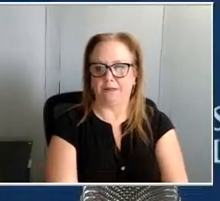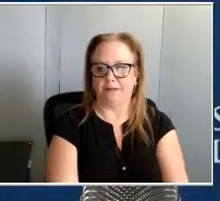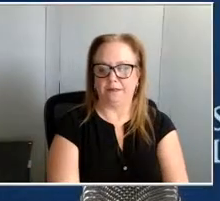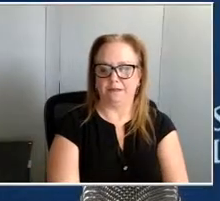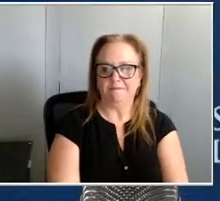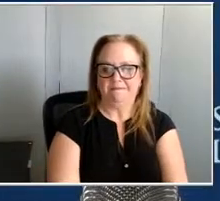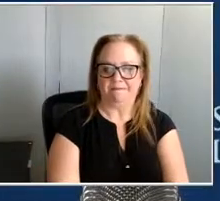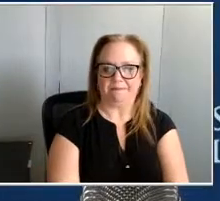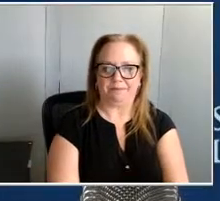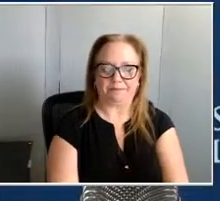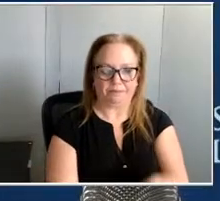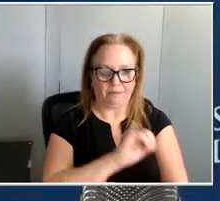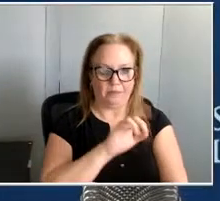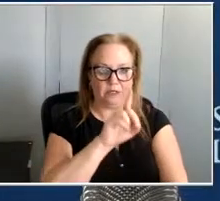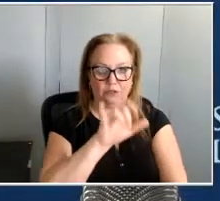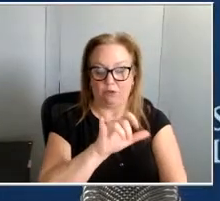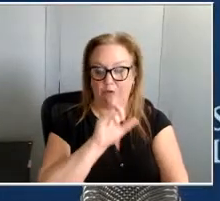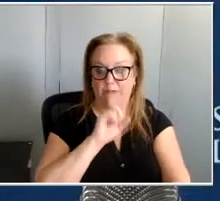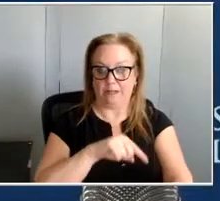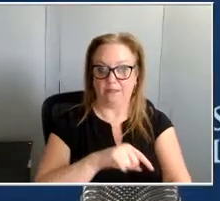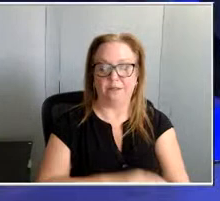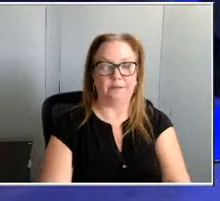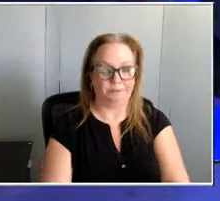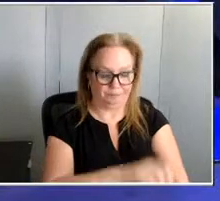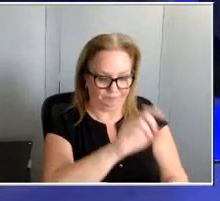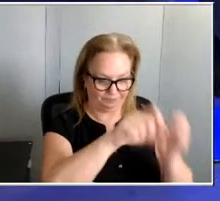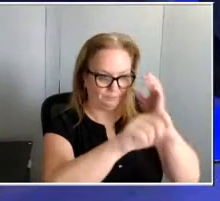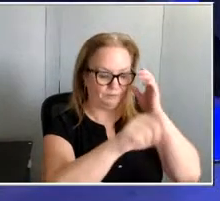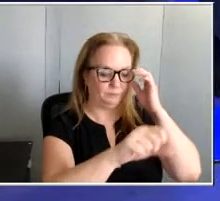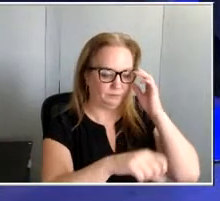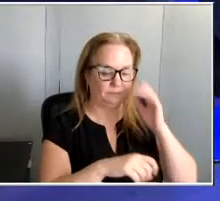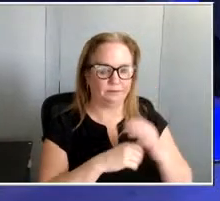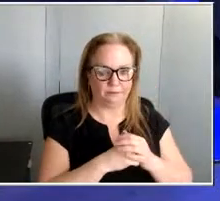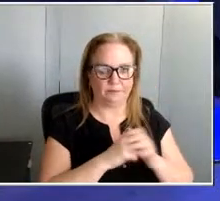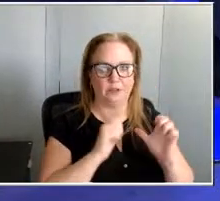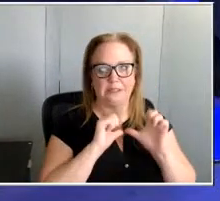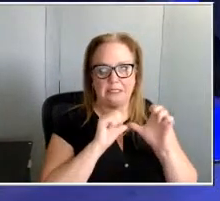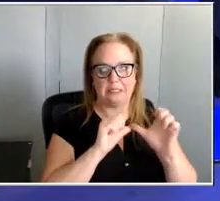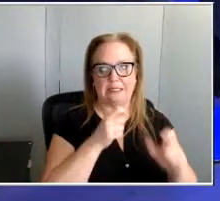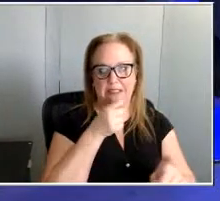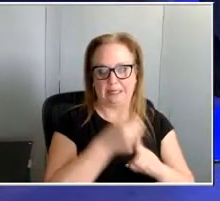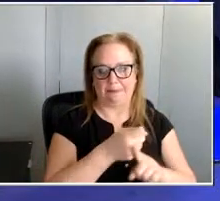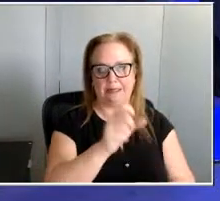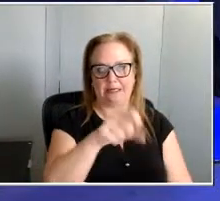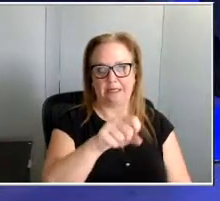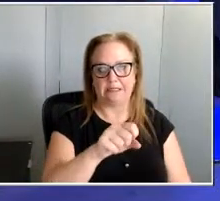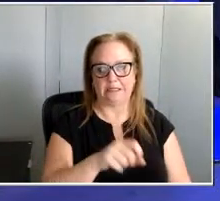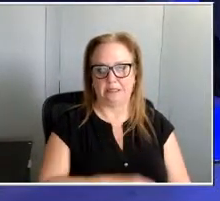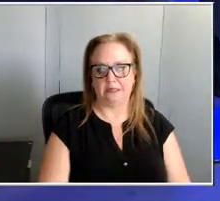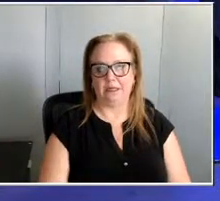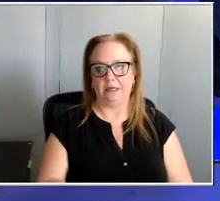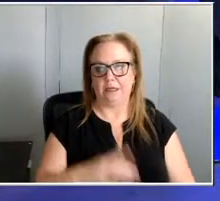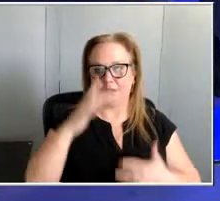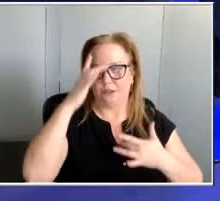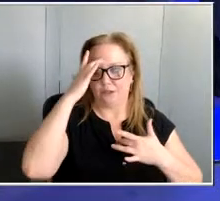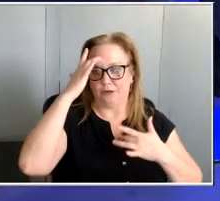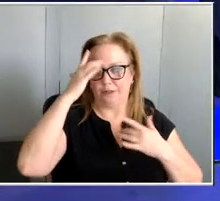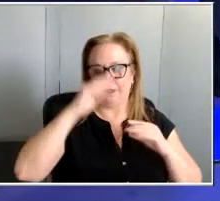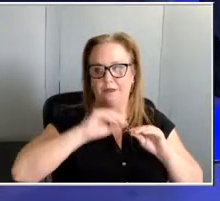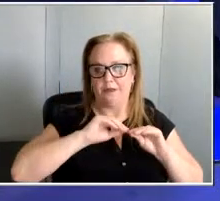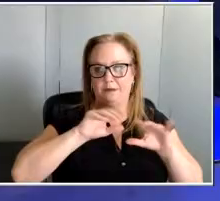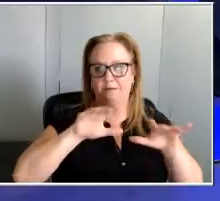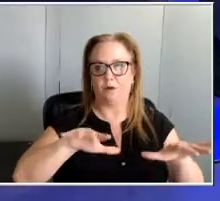Joe, do you want to start with that? There absolutely has been some lasting impacts. During the pandemic, rural hospitals